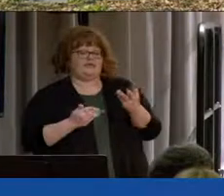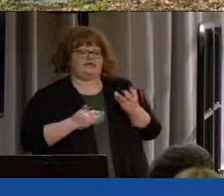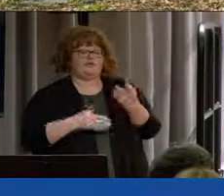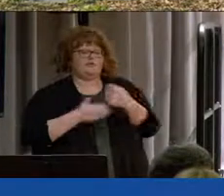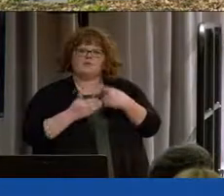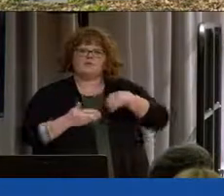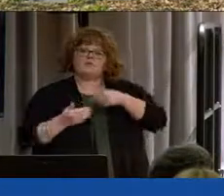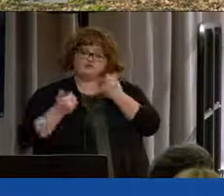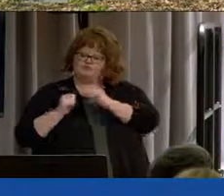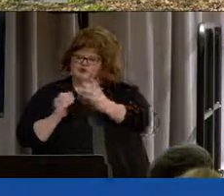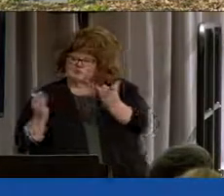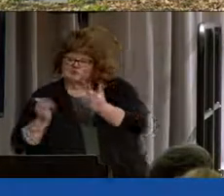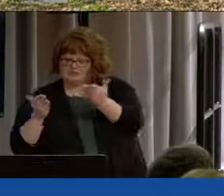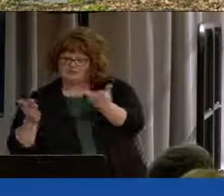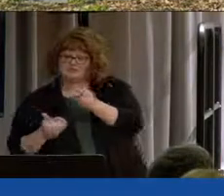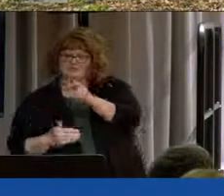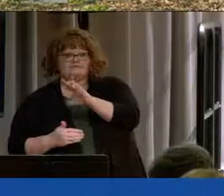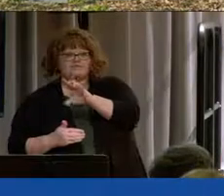at Kent State,